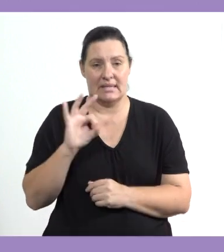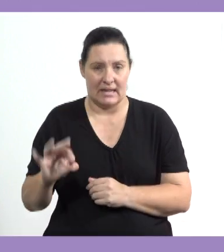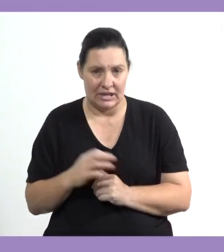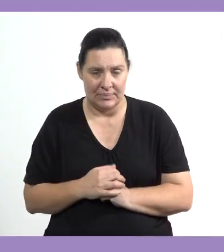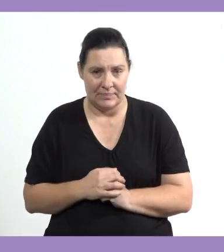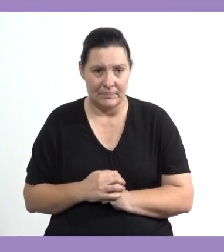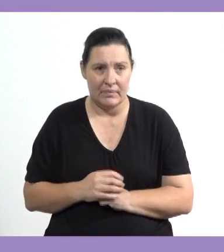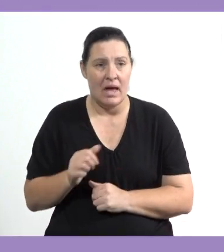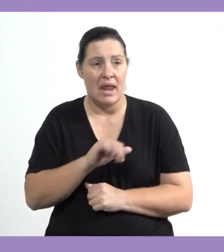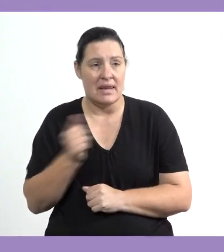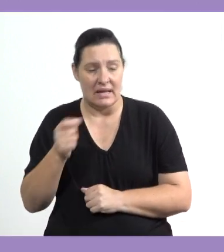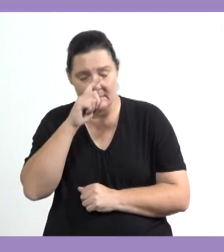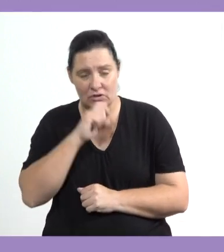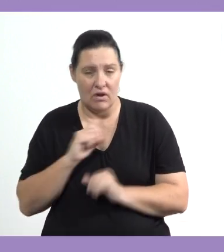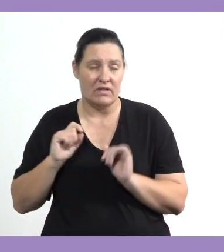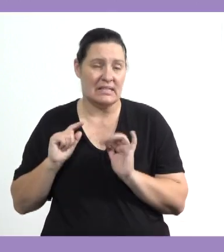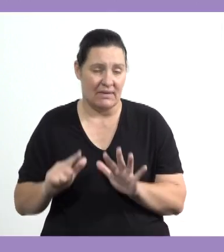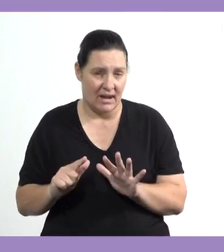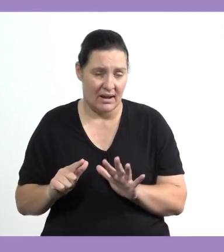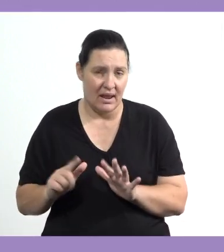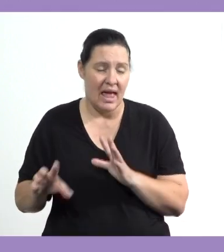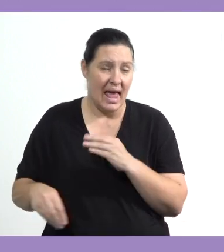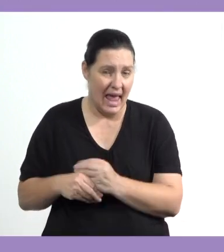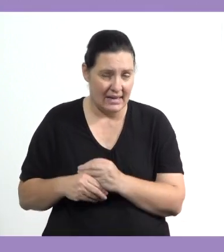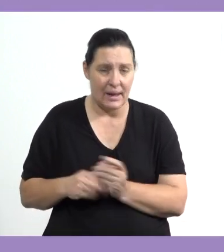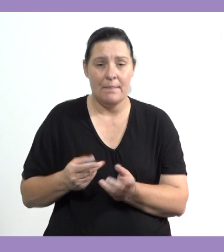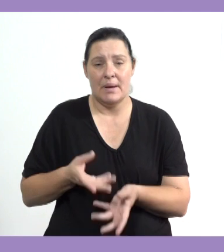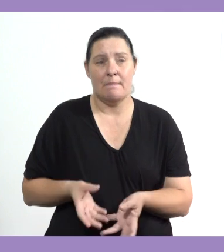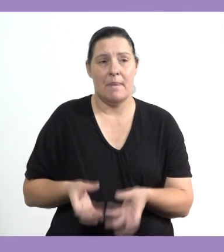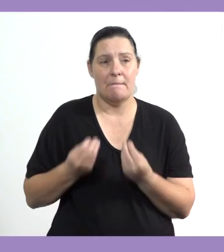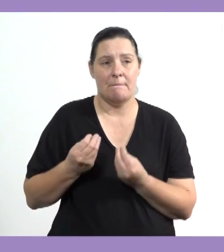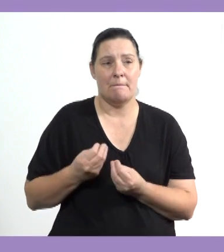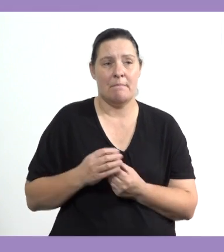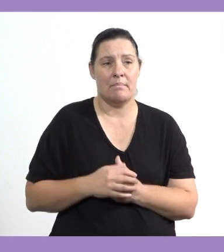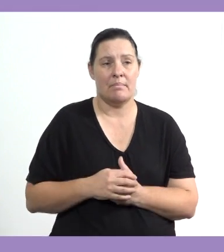33. Now moving on to the next picture, if we add 7, that will give us,